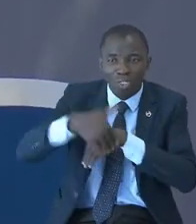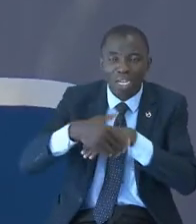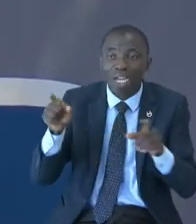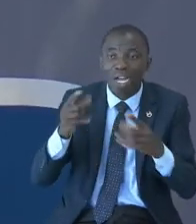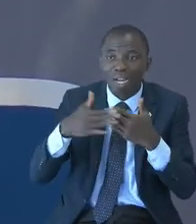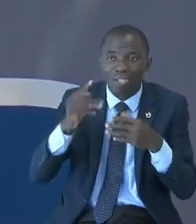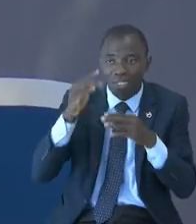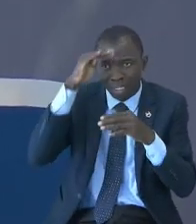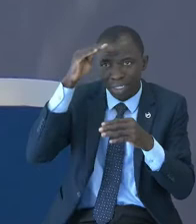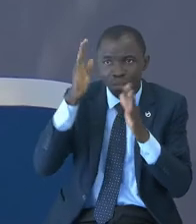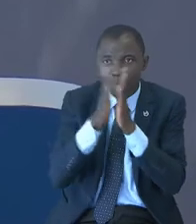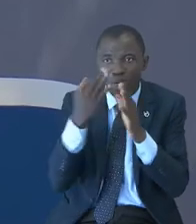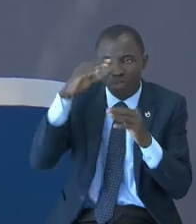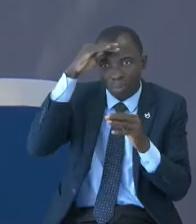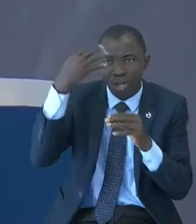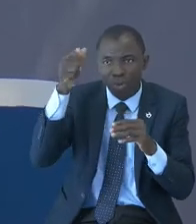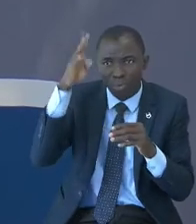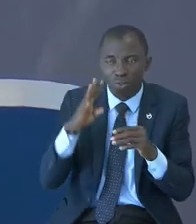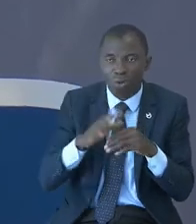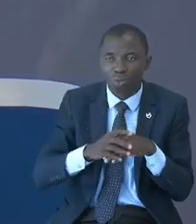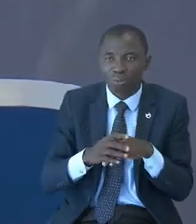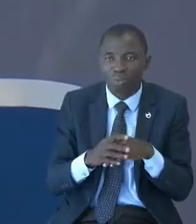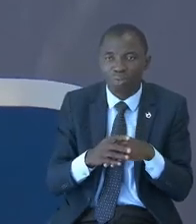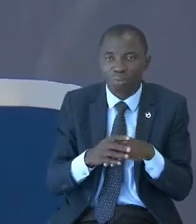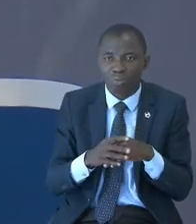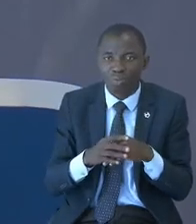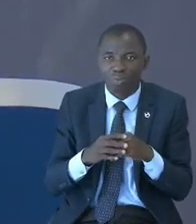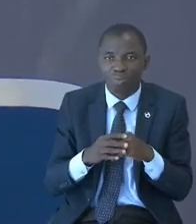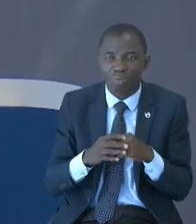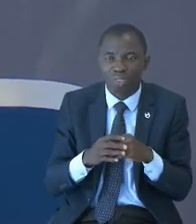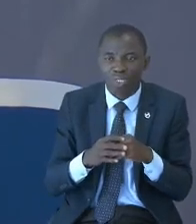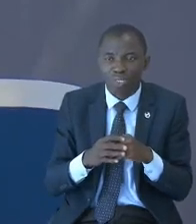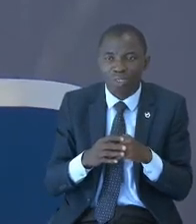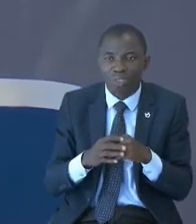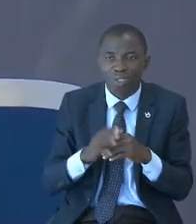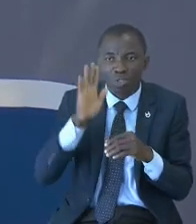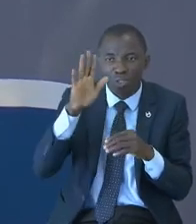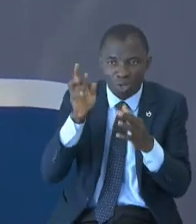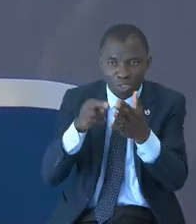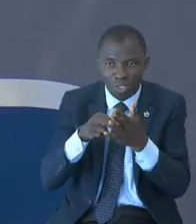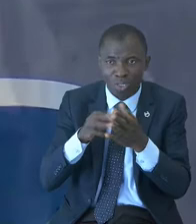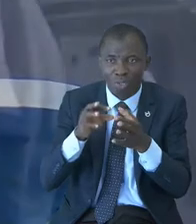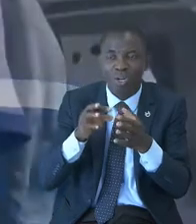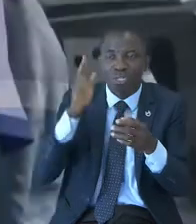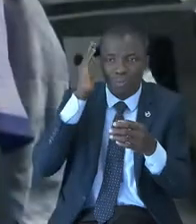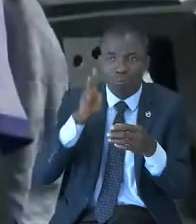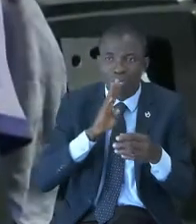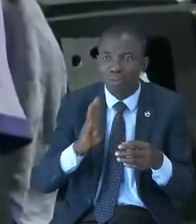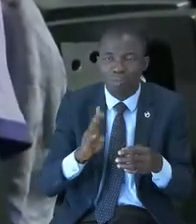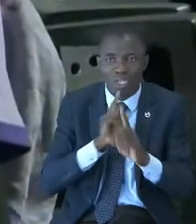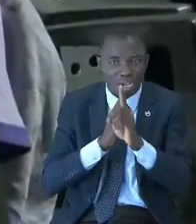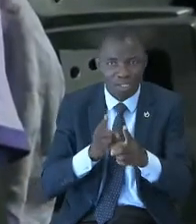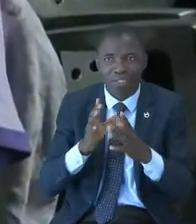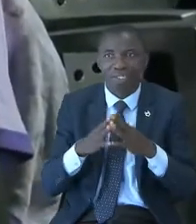God. Counselors, please do what you are doing now and ensure you give